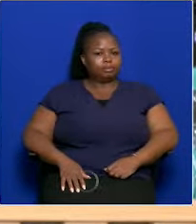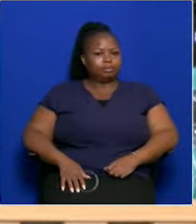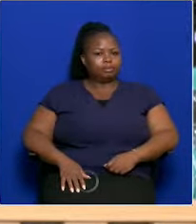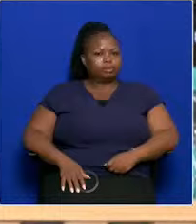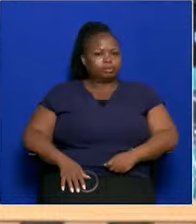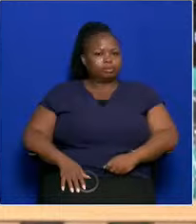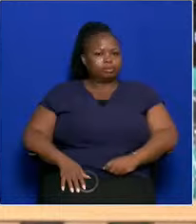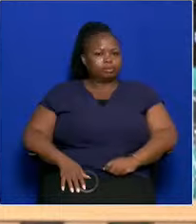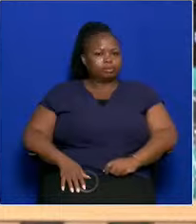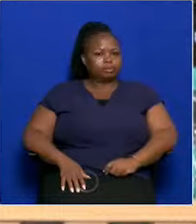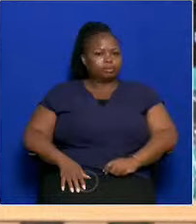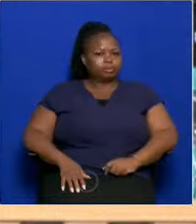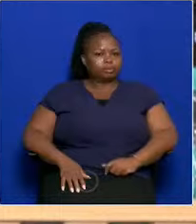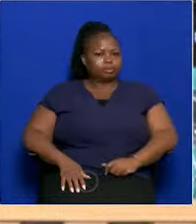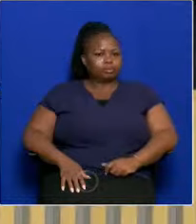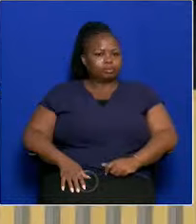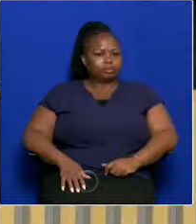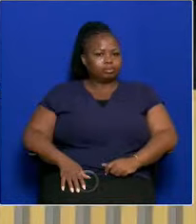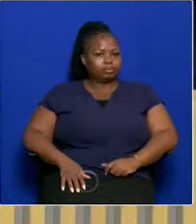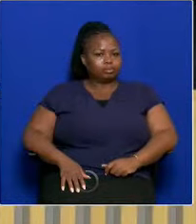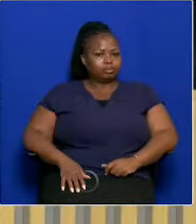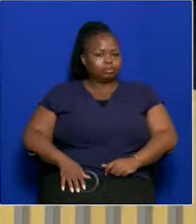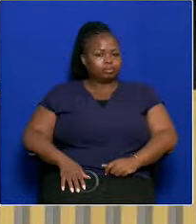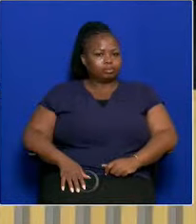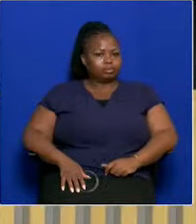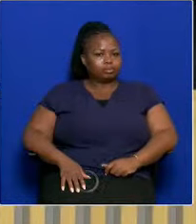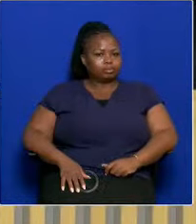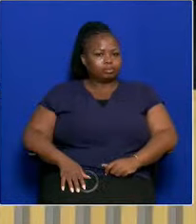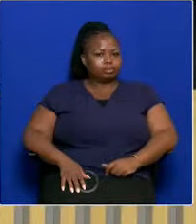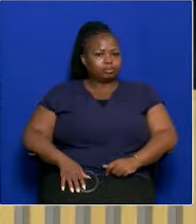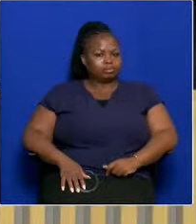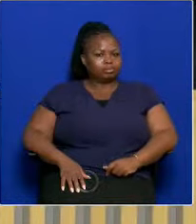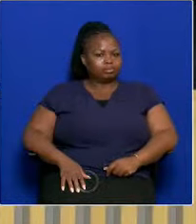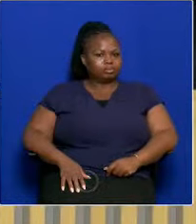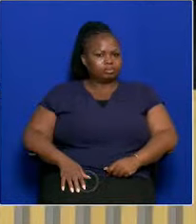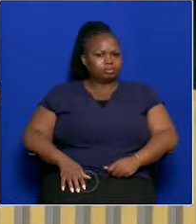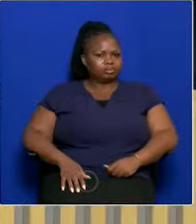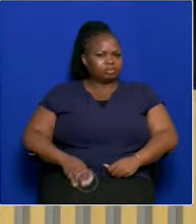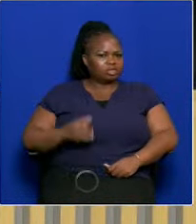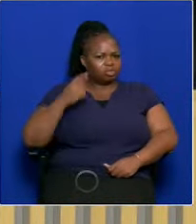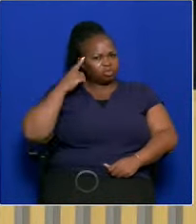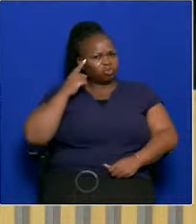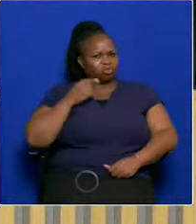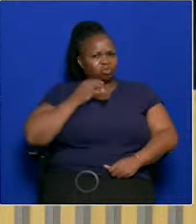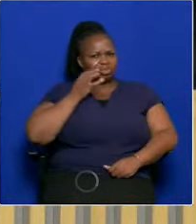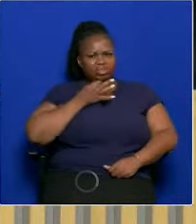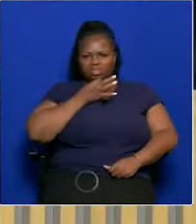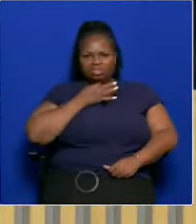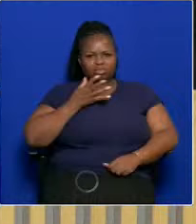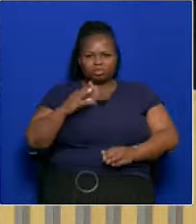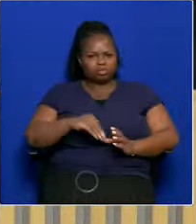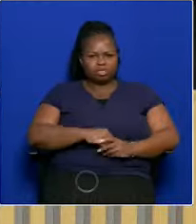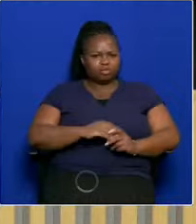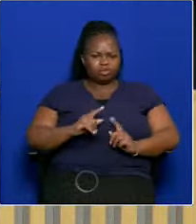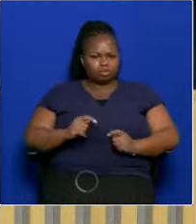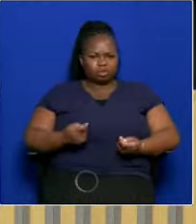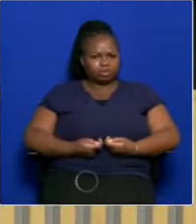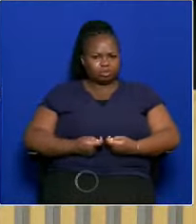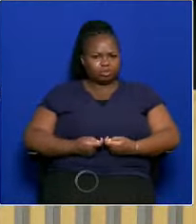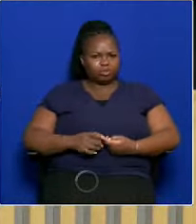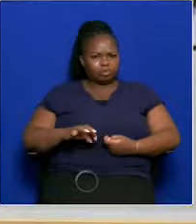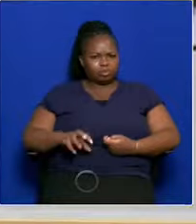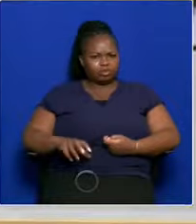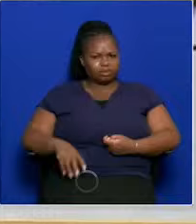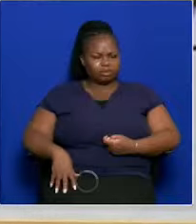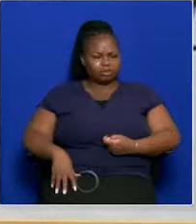When I thought you said when he was sending this, he was not even part of your team. You were in province. No. By this